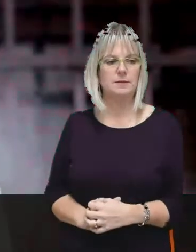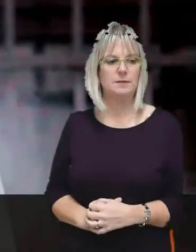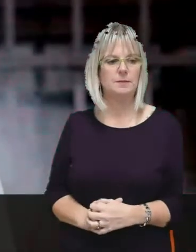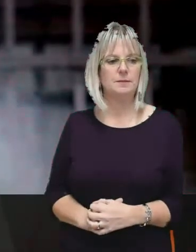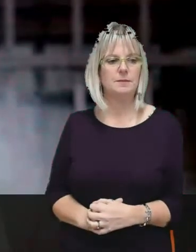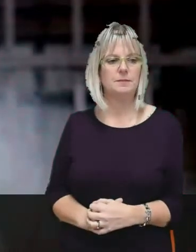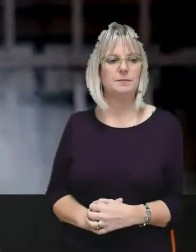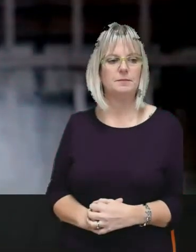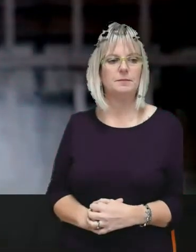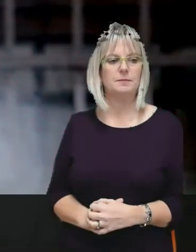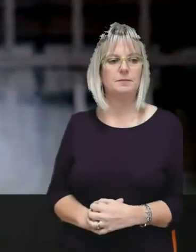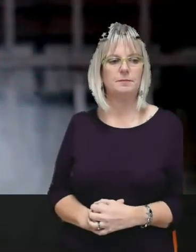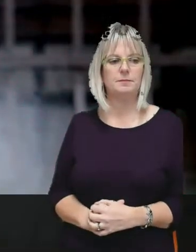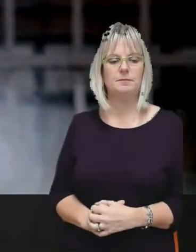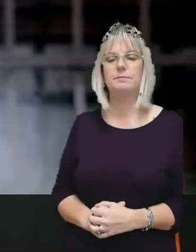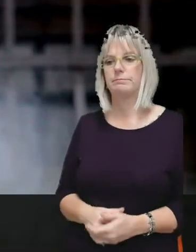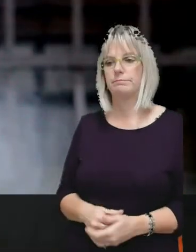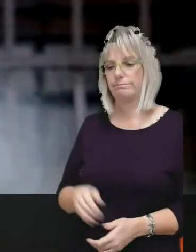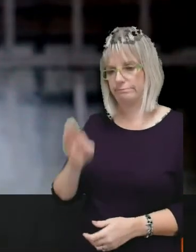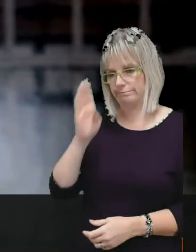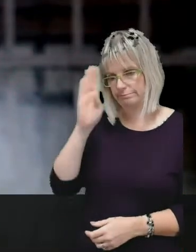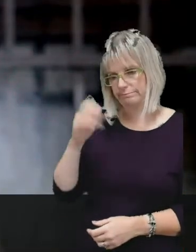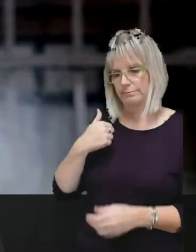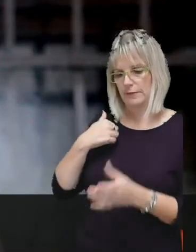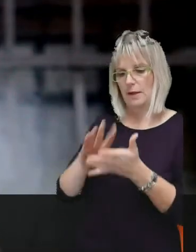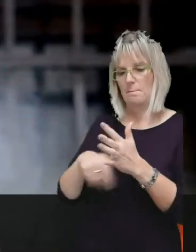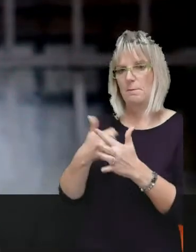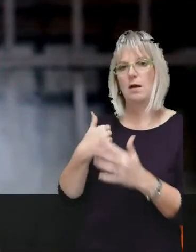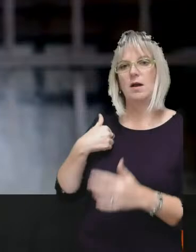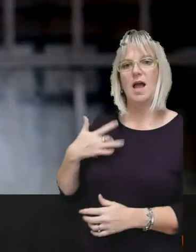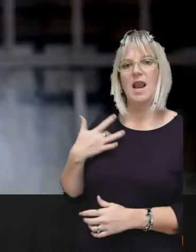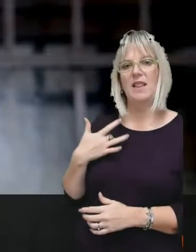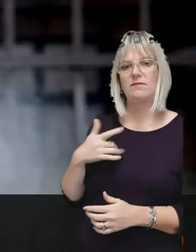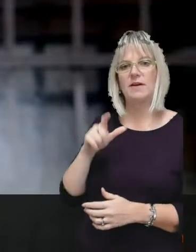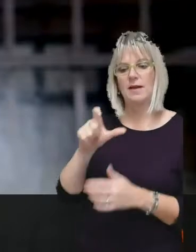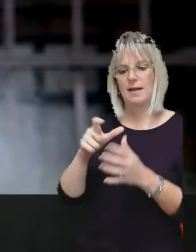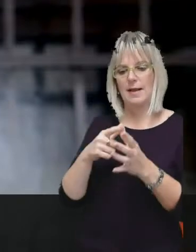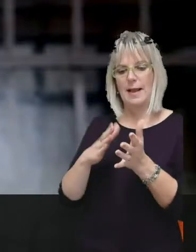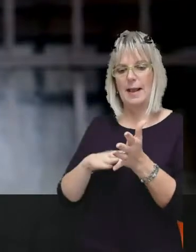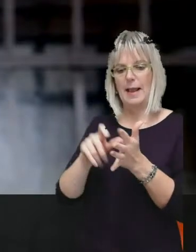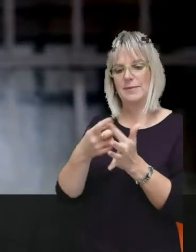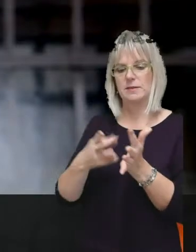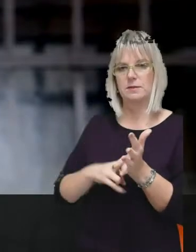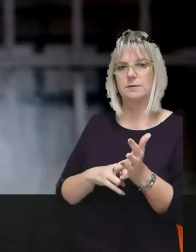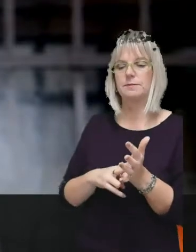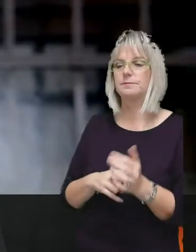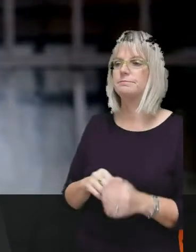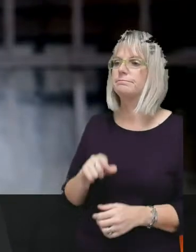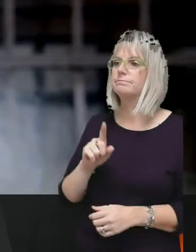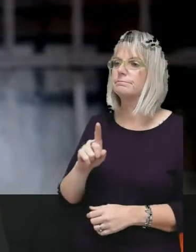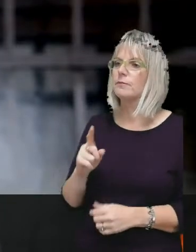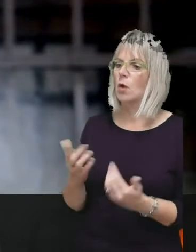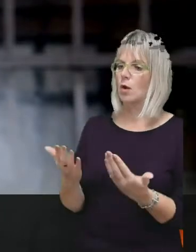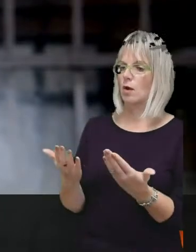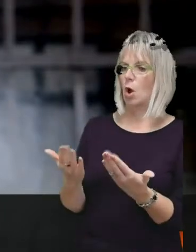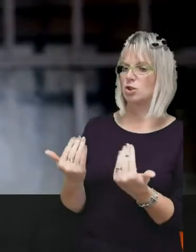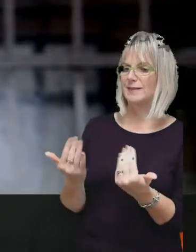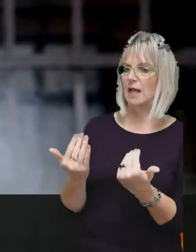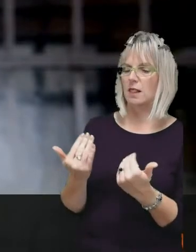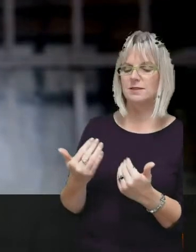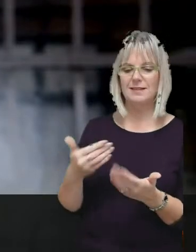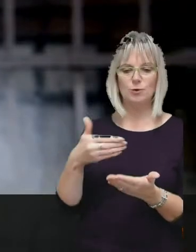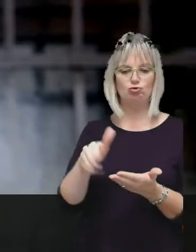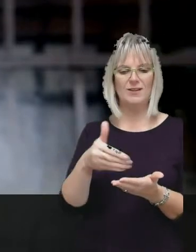name's Mark Bannon and I live in the borough of Camden. Dear Chair, when London retail and hospitality is on the brink of collapse, you should be